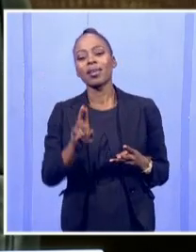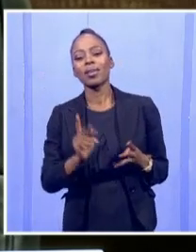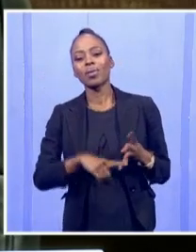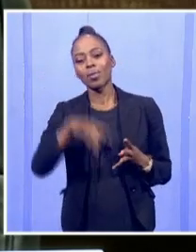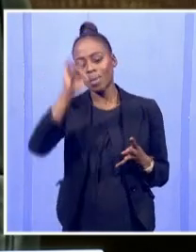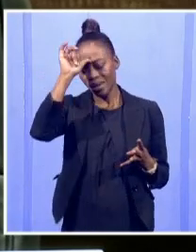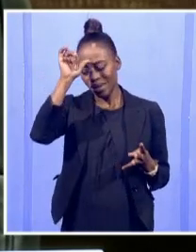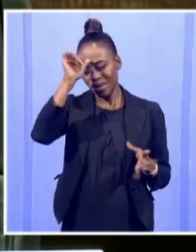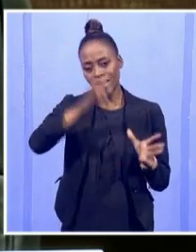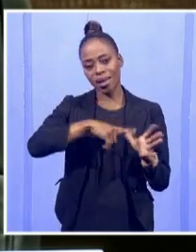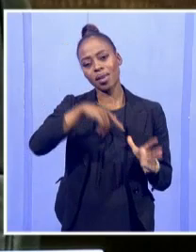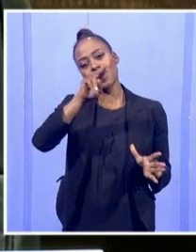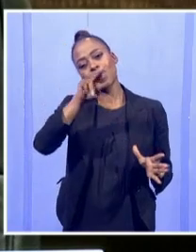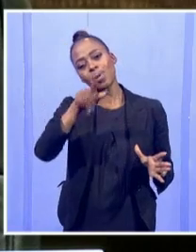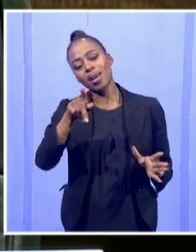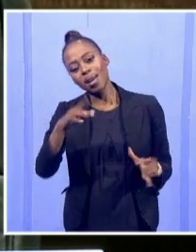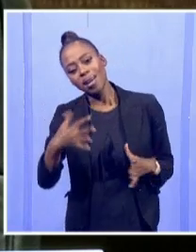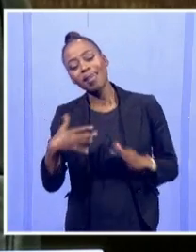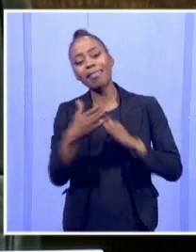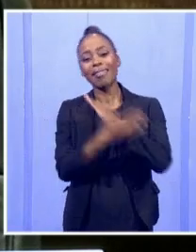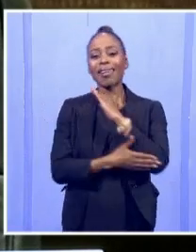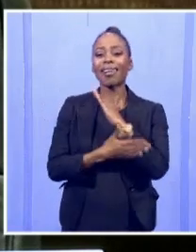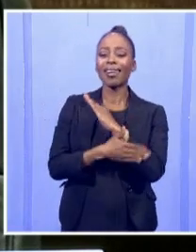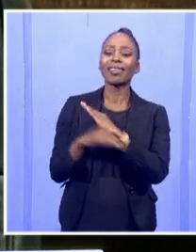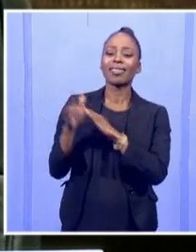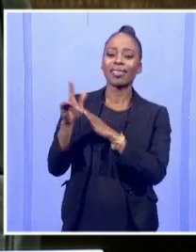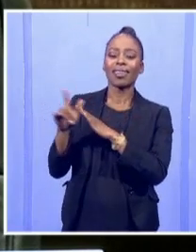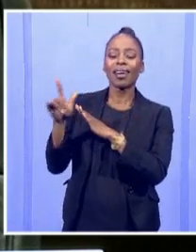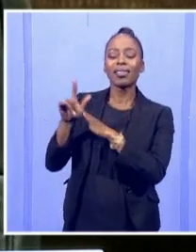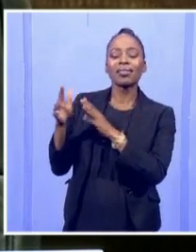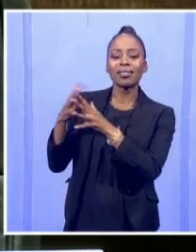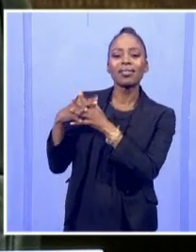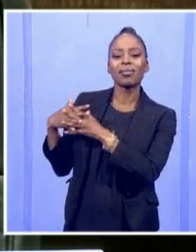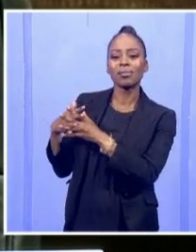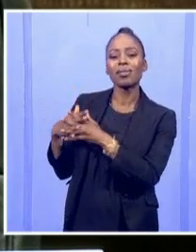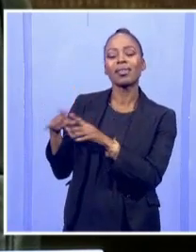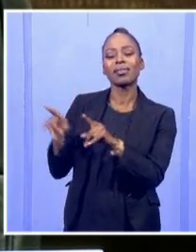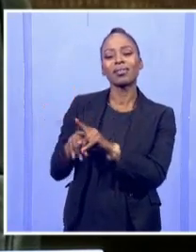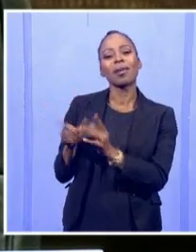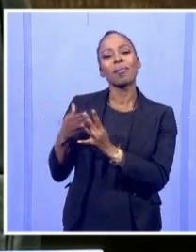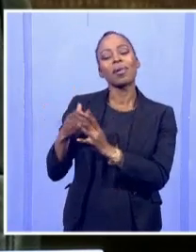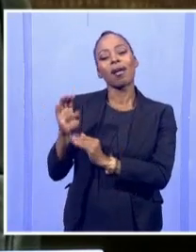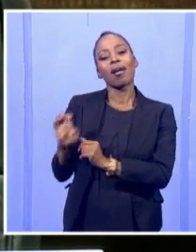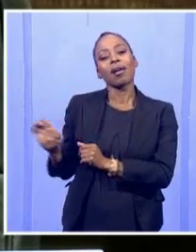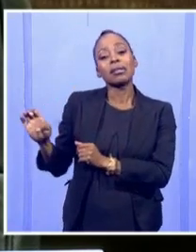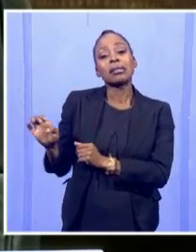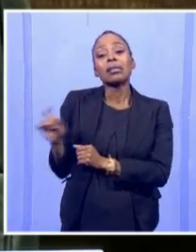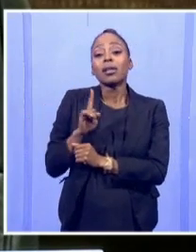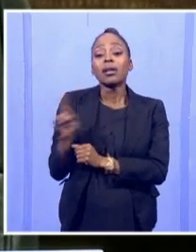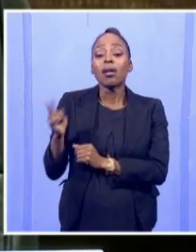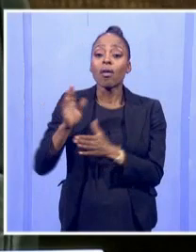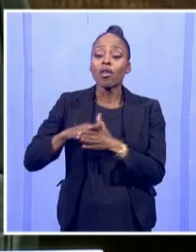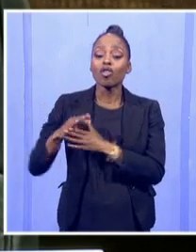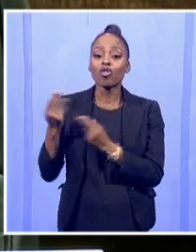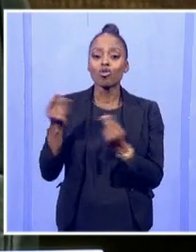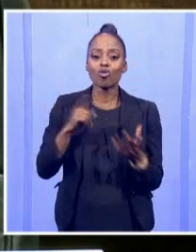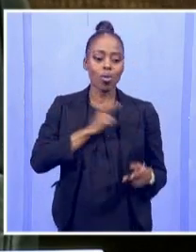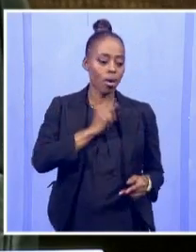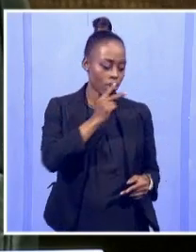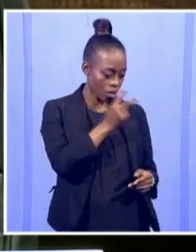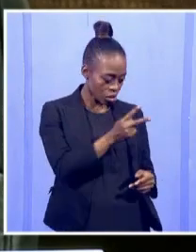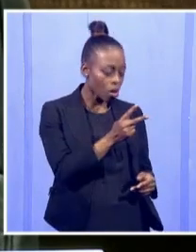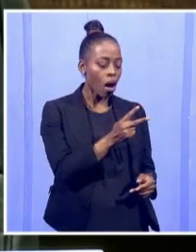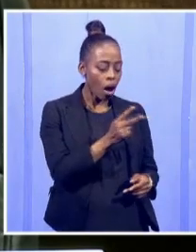the United Kingdom, countries in Latin America and in the Middle East. They've done so because foreign investors